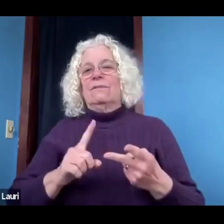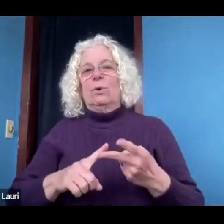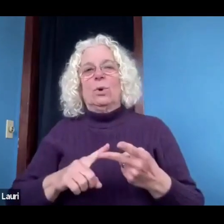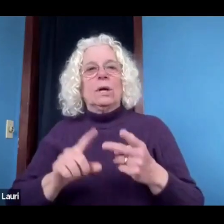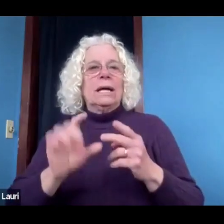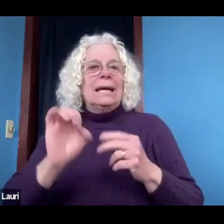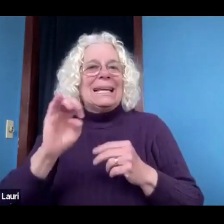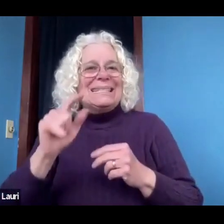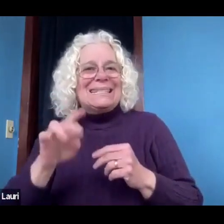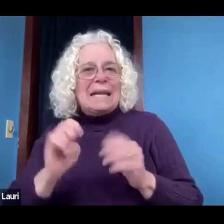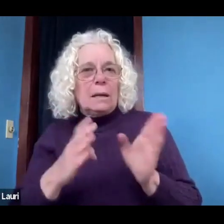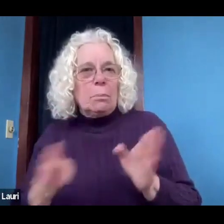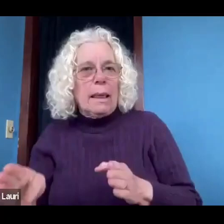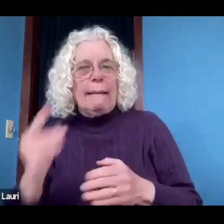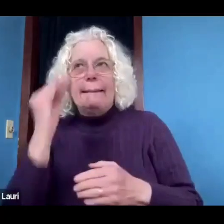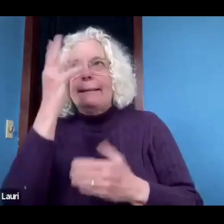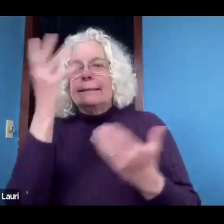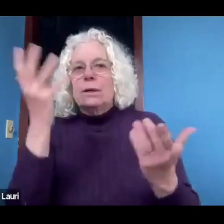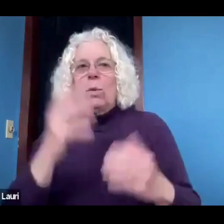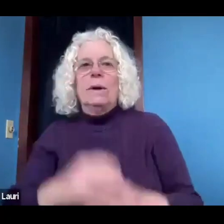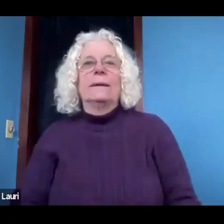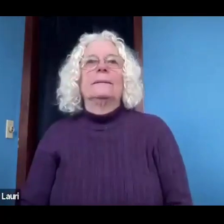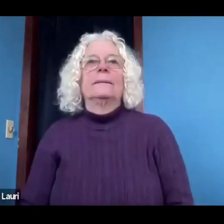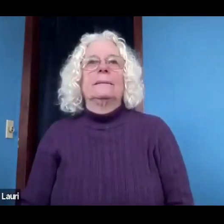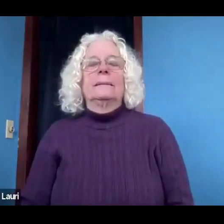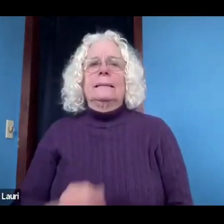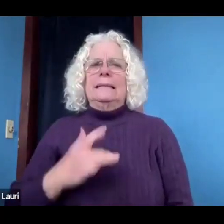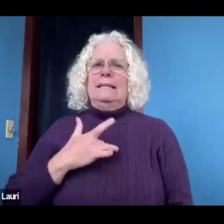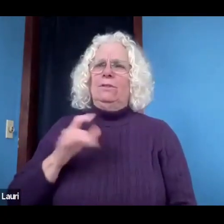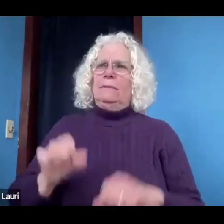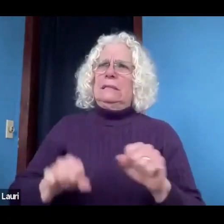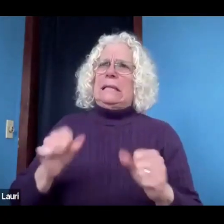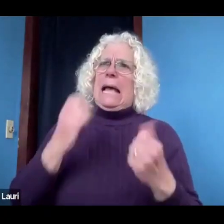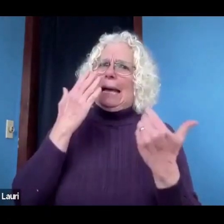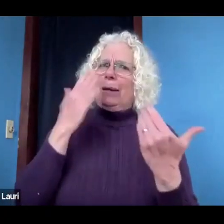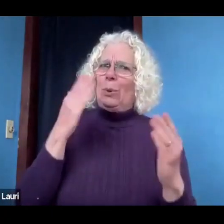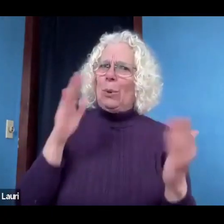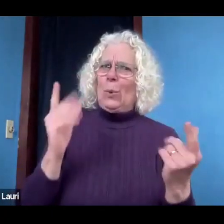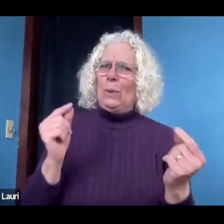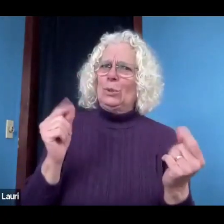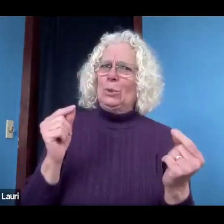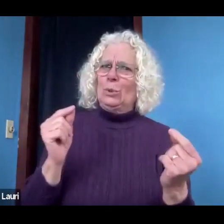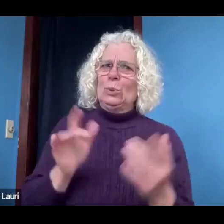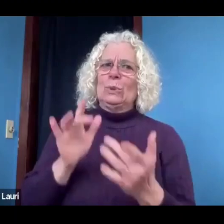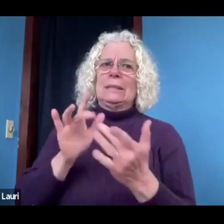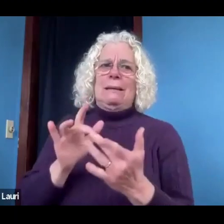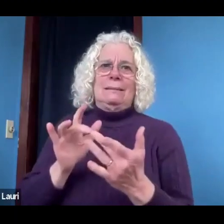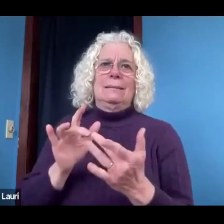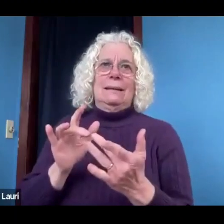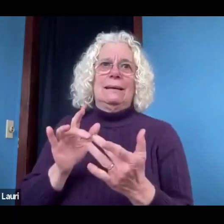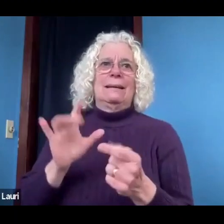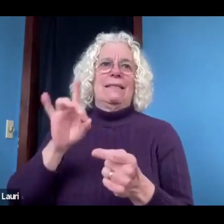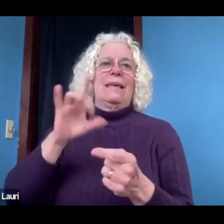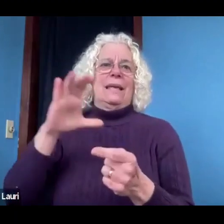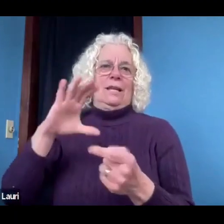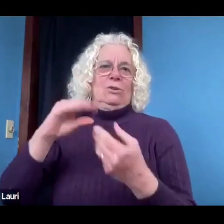like that. So if in doubt, you can always contact the live line, the 800 number,